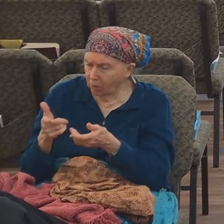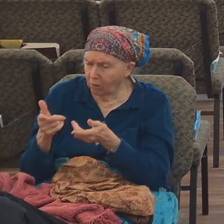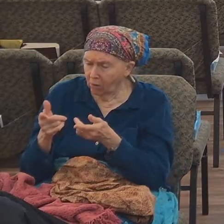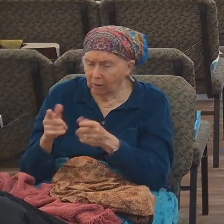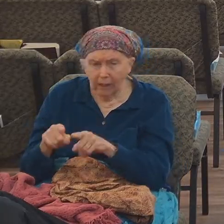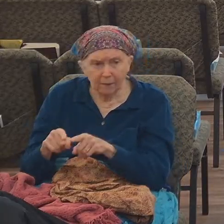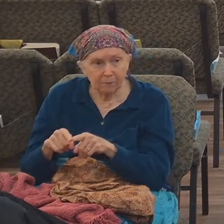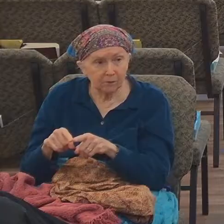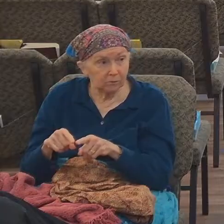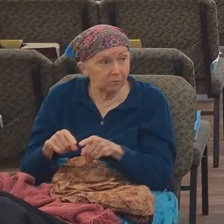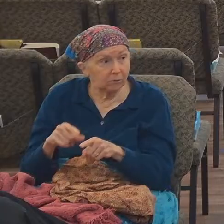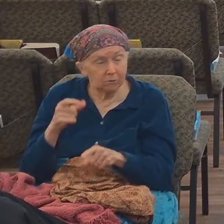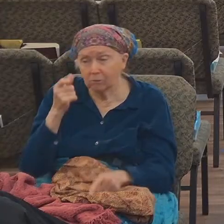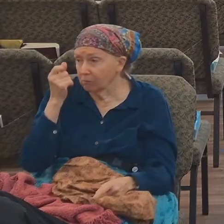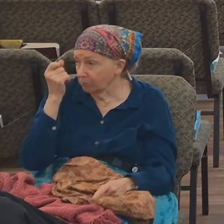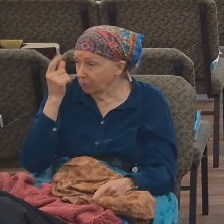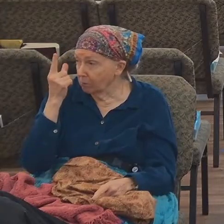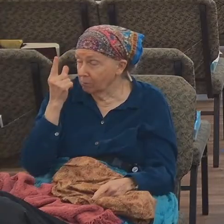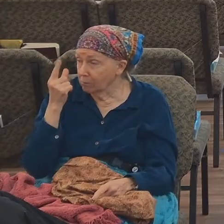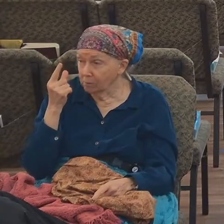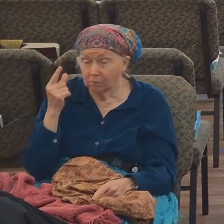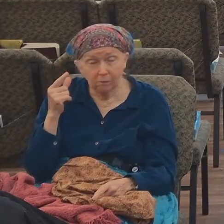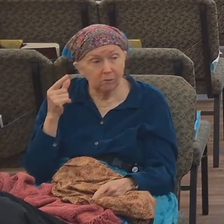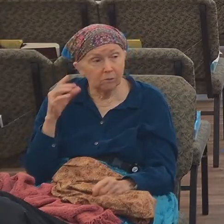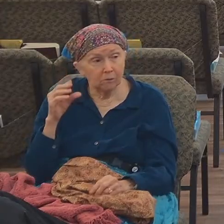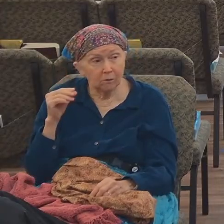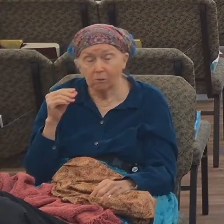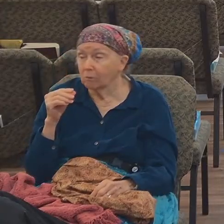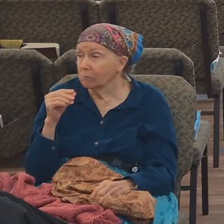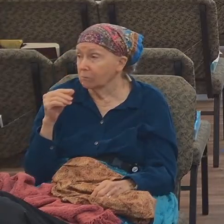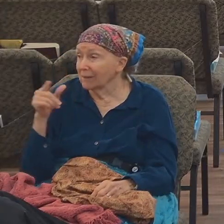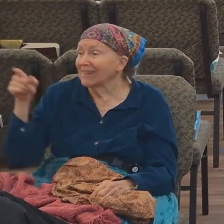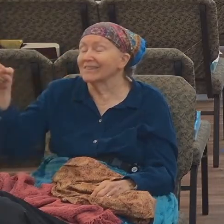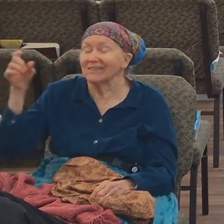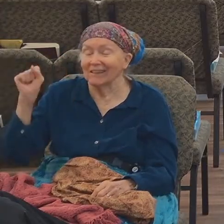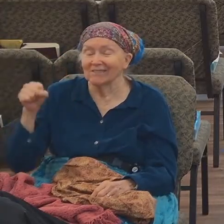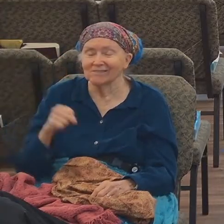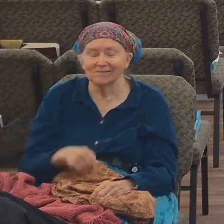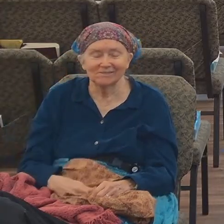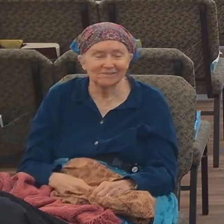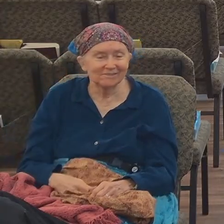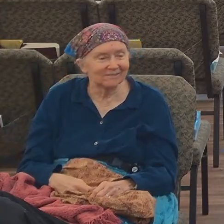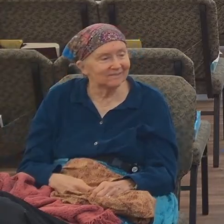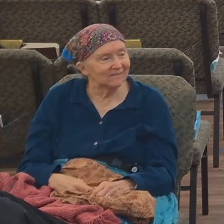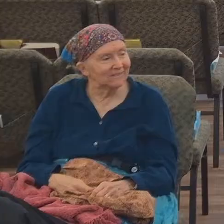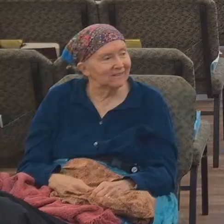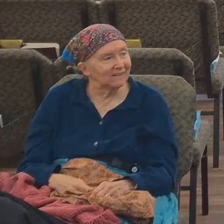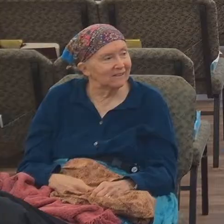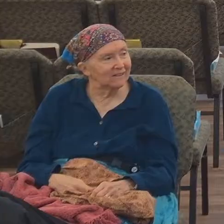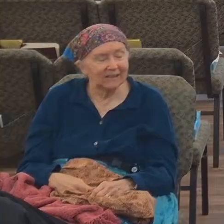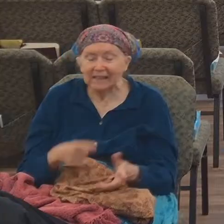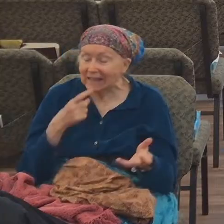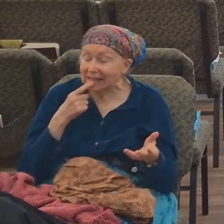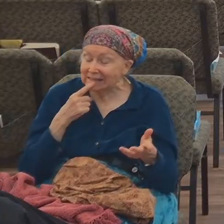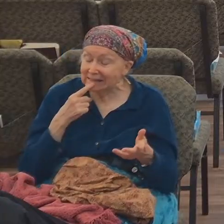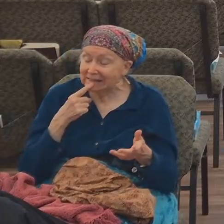No? Yes? Maybe? Okay. Thus, he says, they constantly, now Paul is on